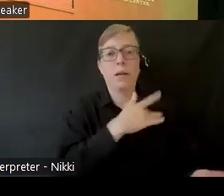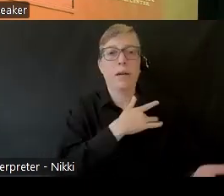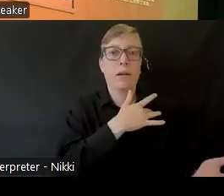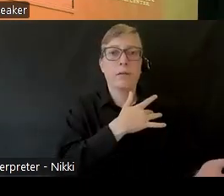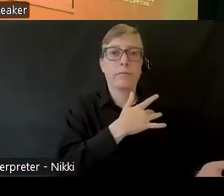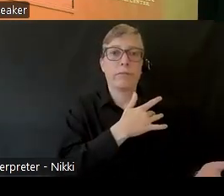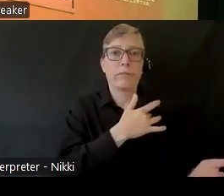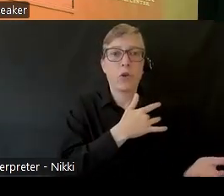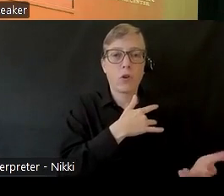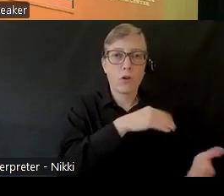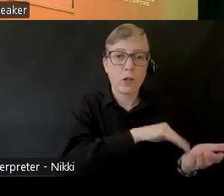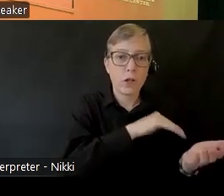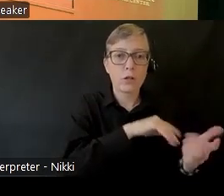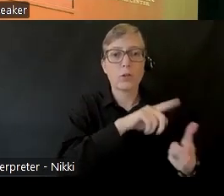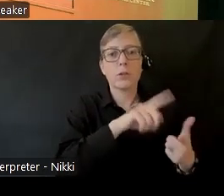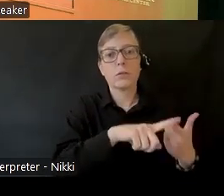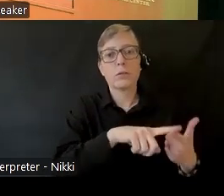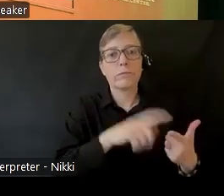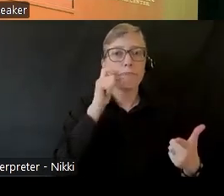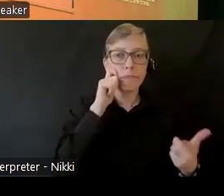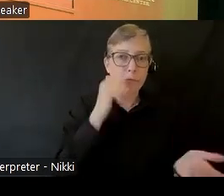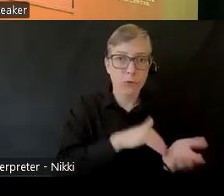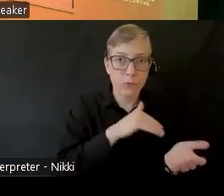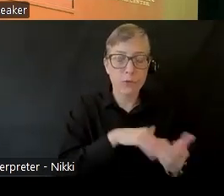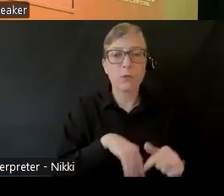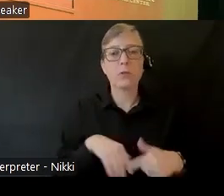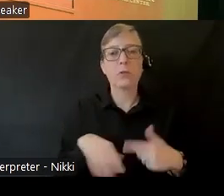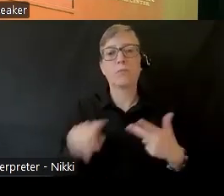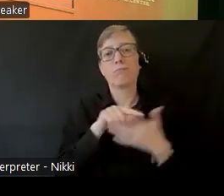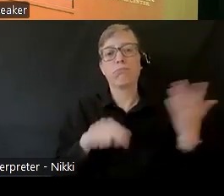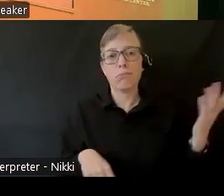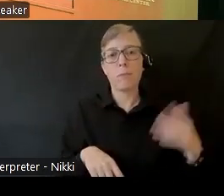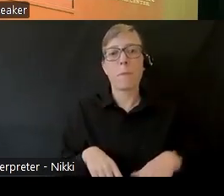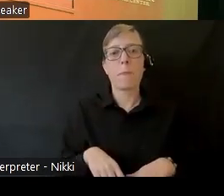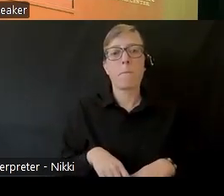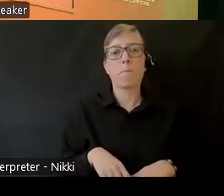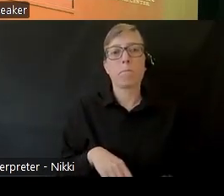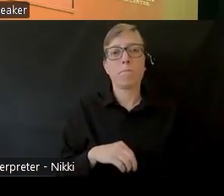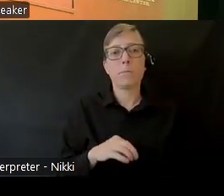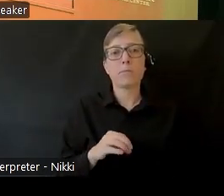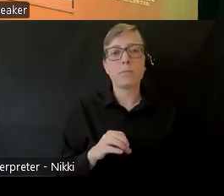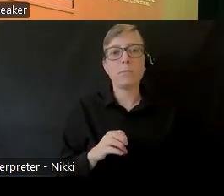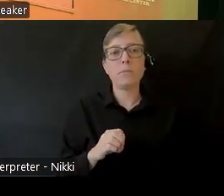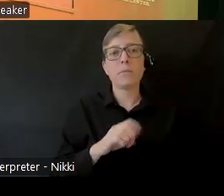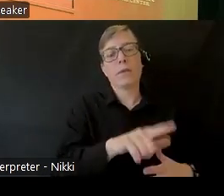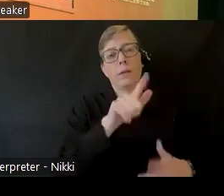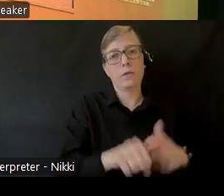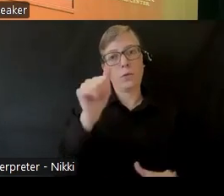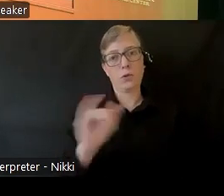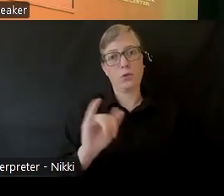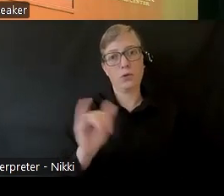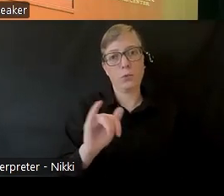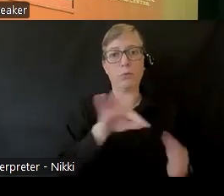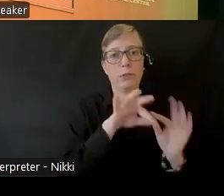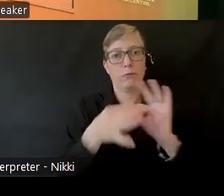medical specialists. And they were also lower by significant amount. Okay, so interpret that however you will for